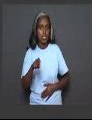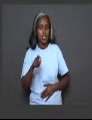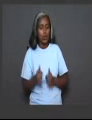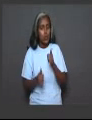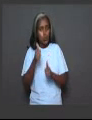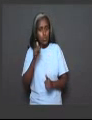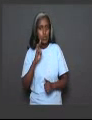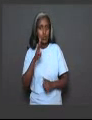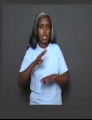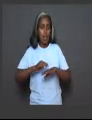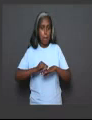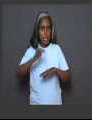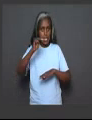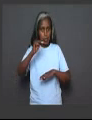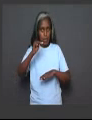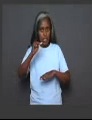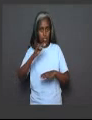maximize total revenue.